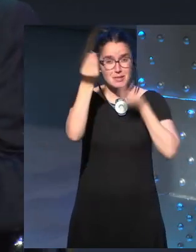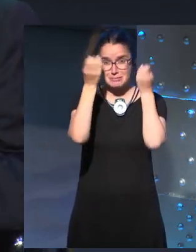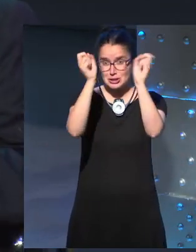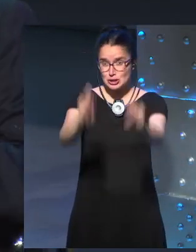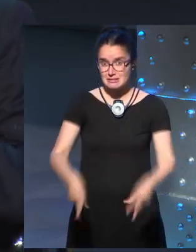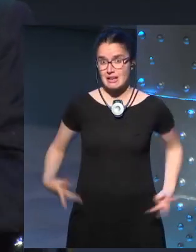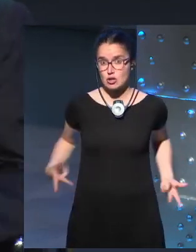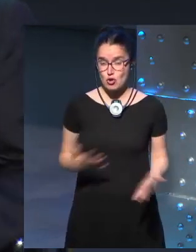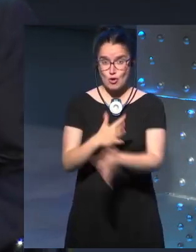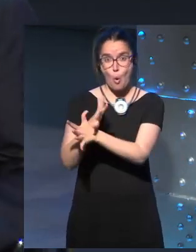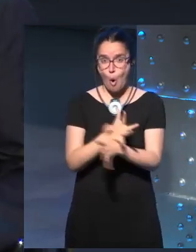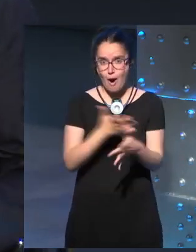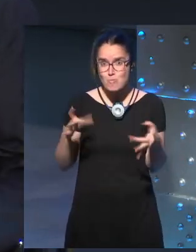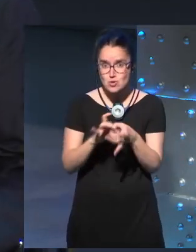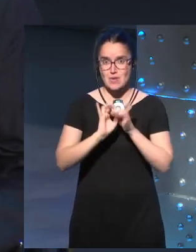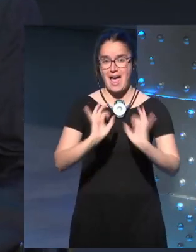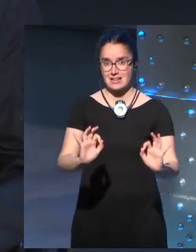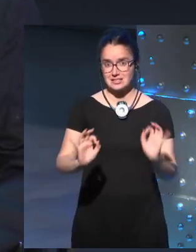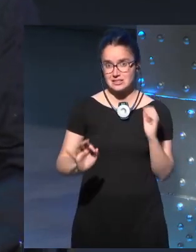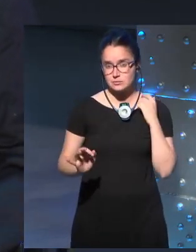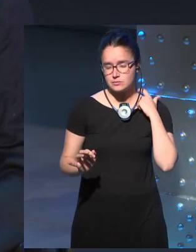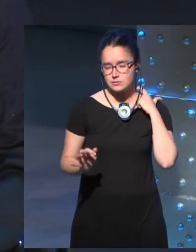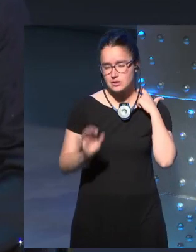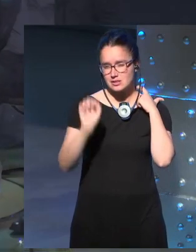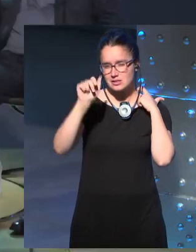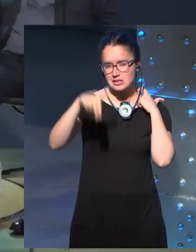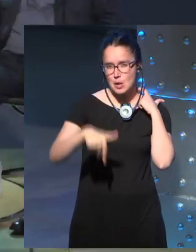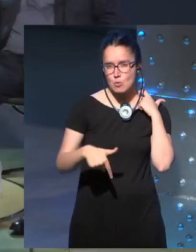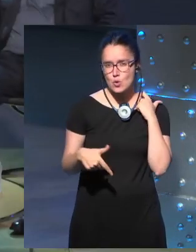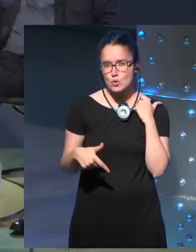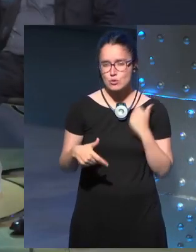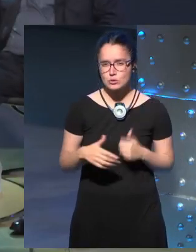further away from football, because this is a very rational feeling.